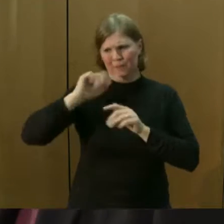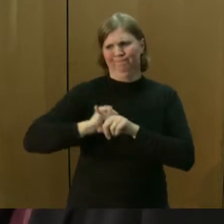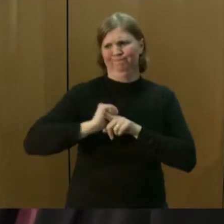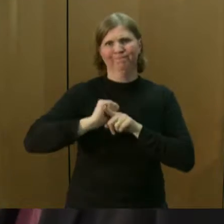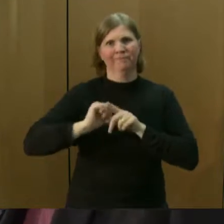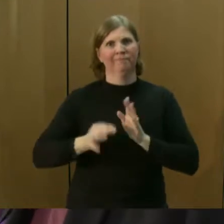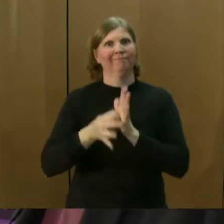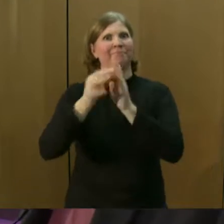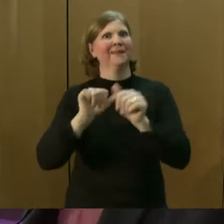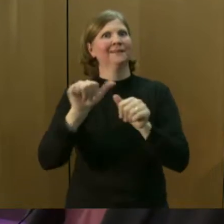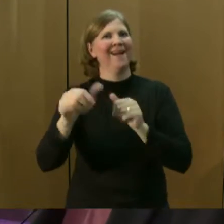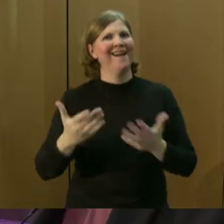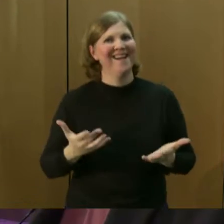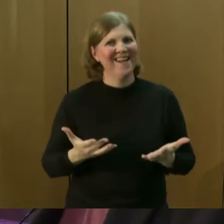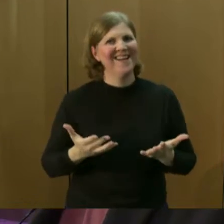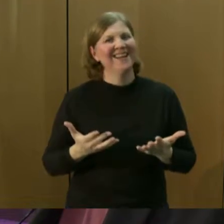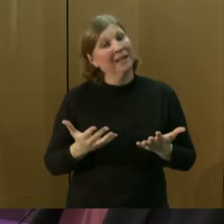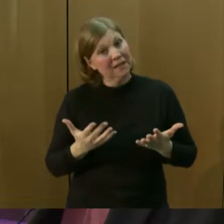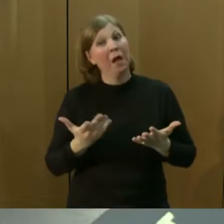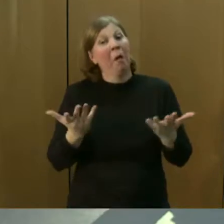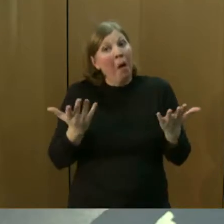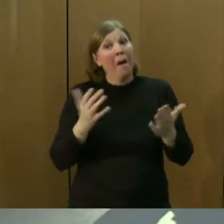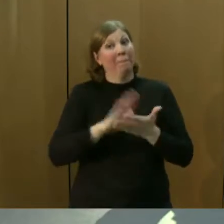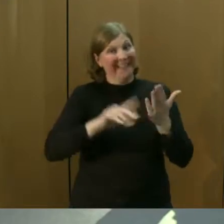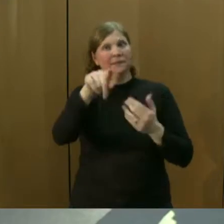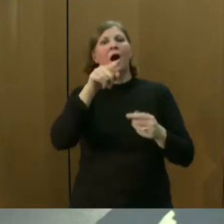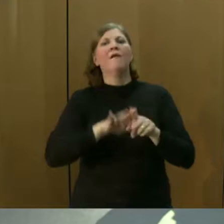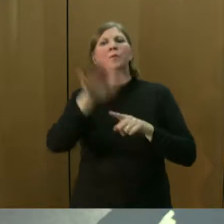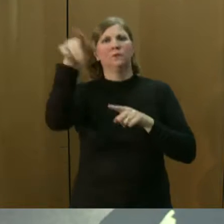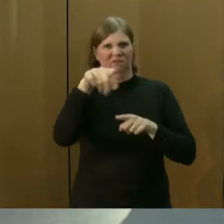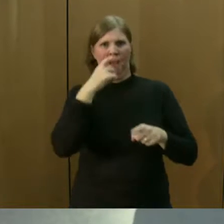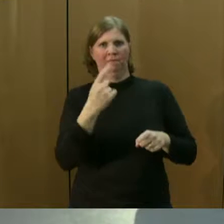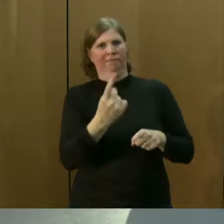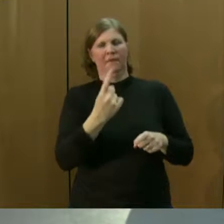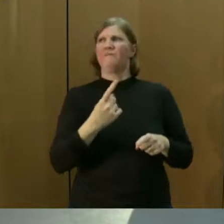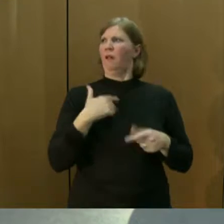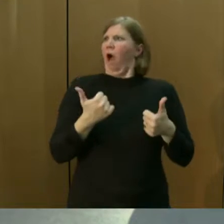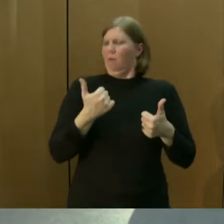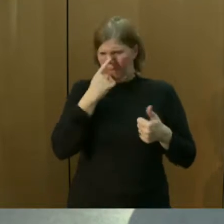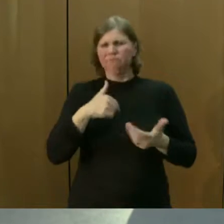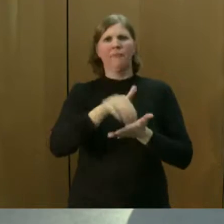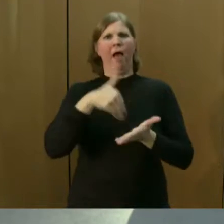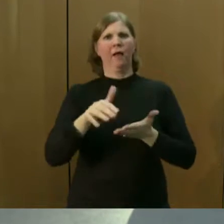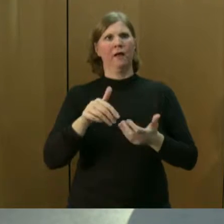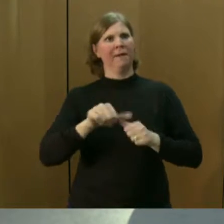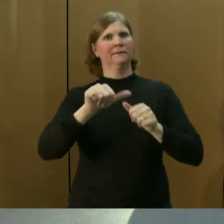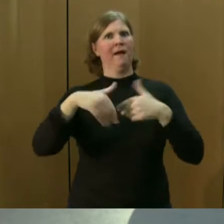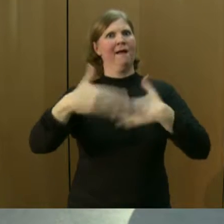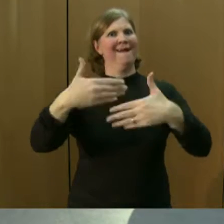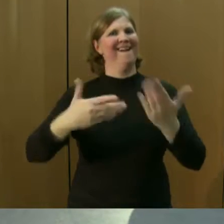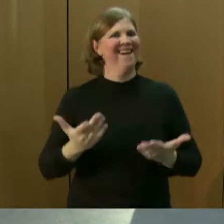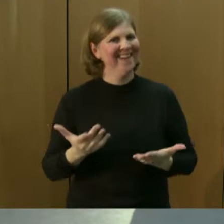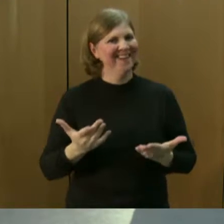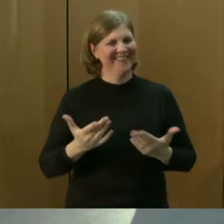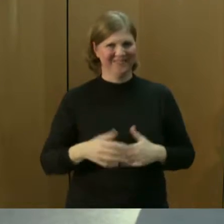sell on to promoters. Thank you. And does that kind of mirror what you think, Robin, or do you have anything to add? Absolutely. I think it's also a